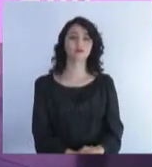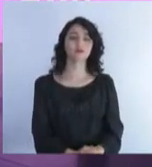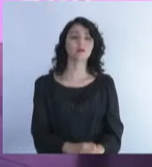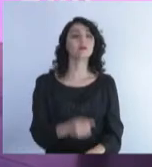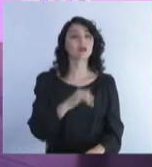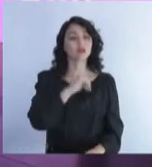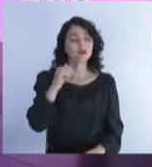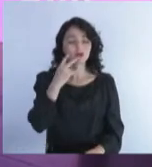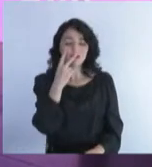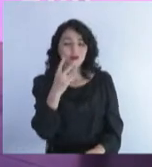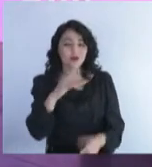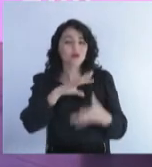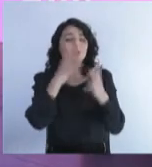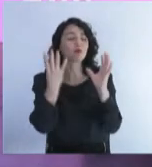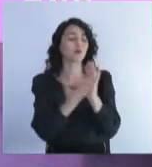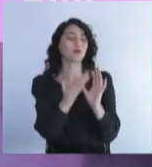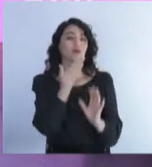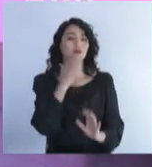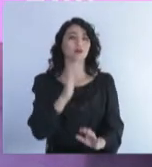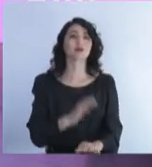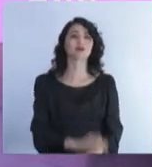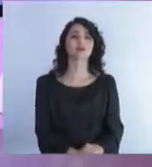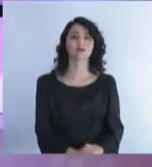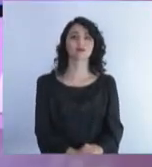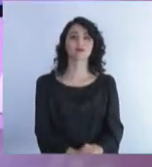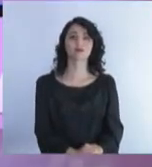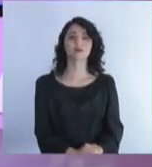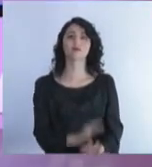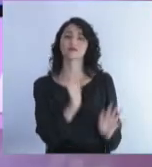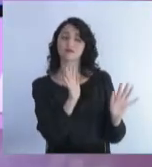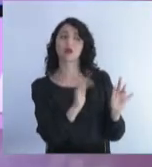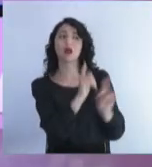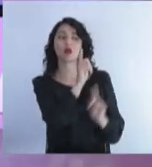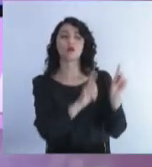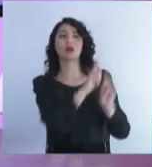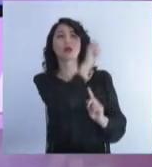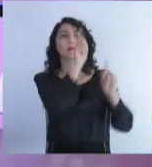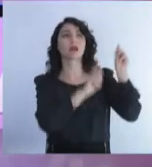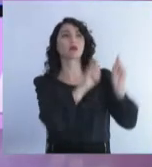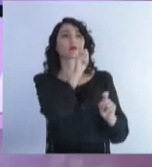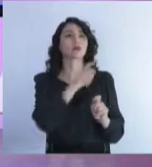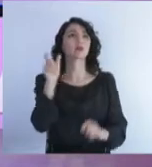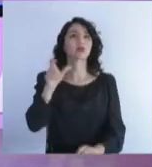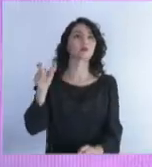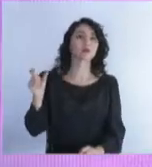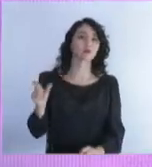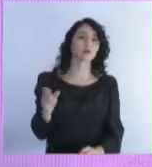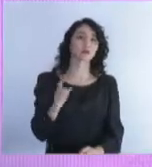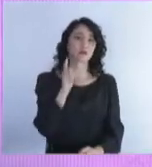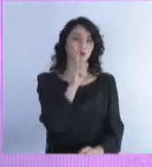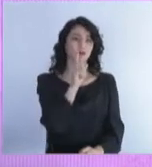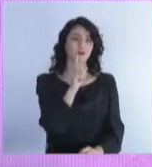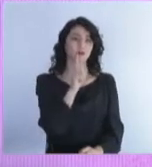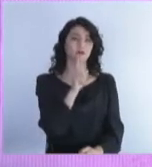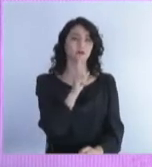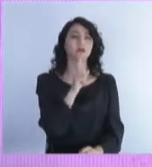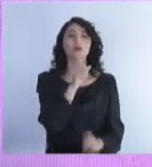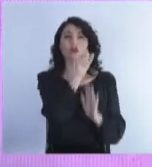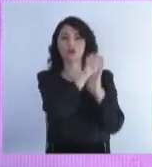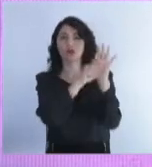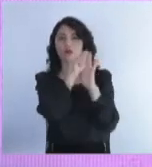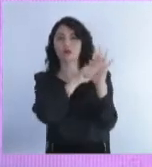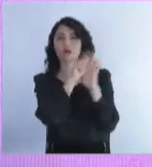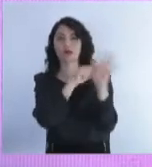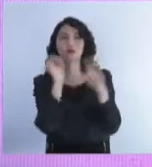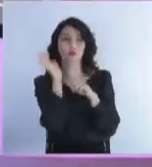have a better world. We have some questions from the audience, and I have this video that I'm